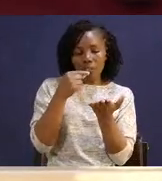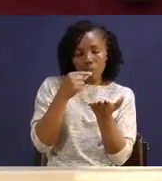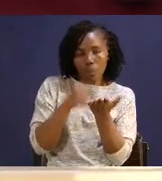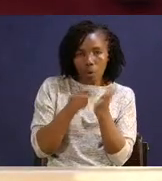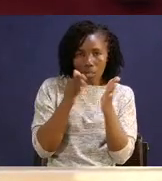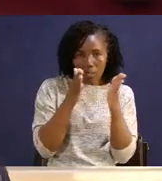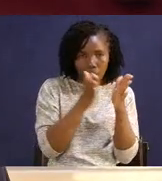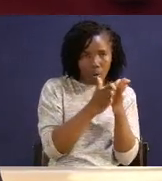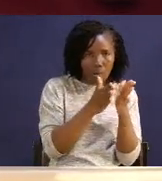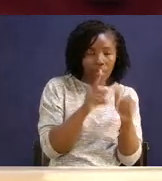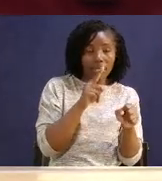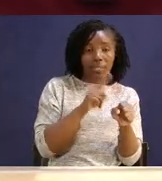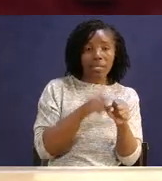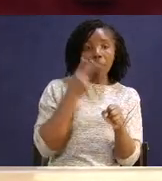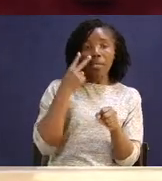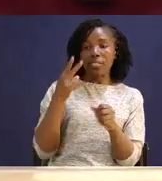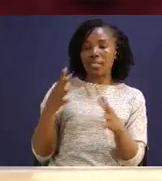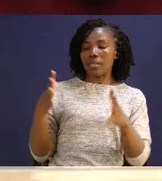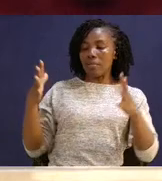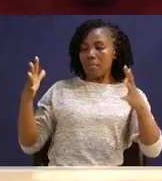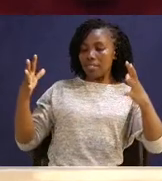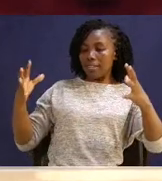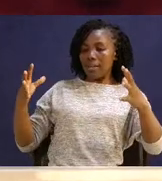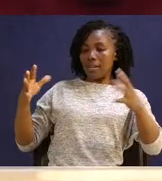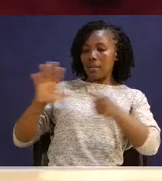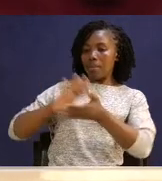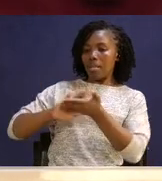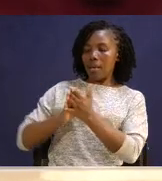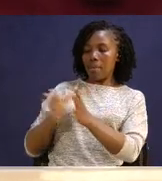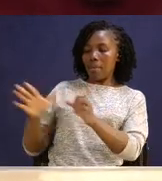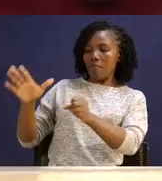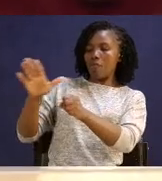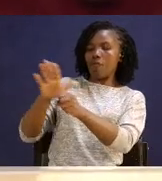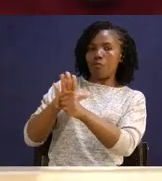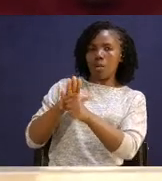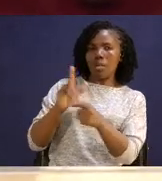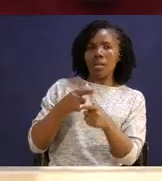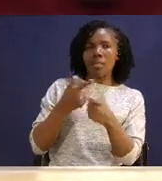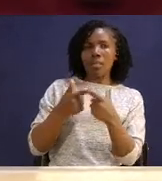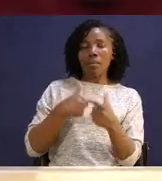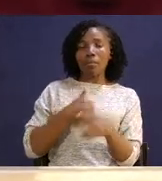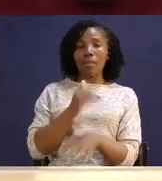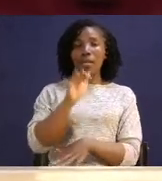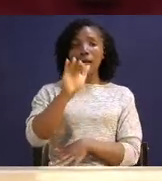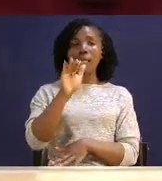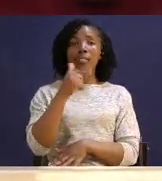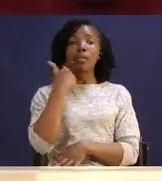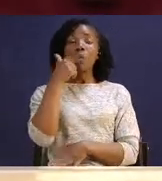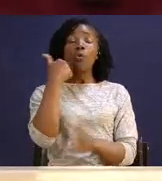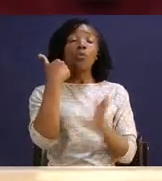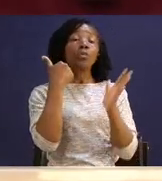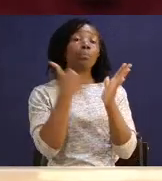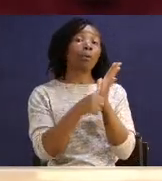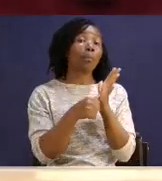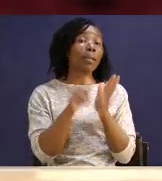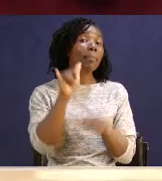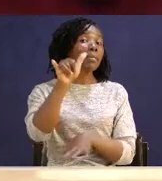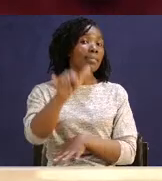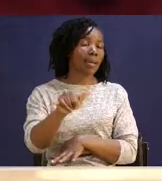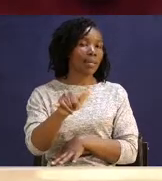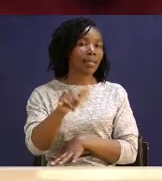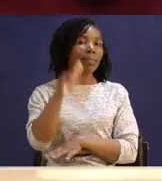When he sees the tanka being filled, whose problem is it? God's problem or his